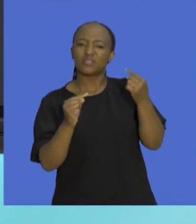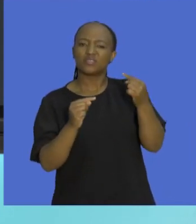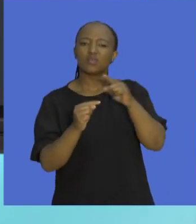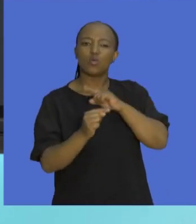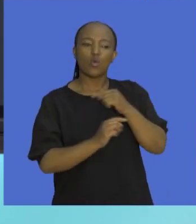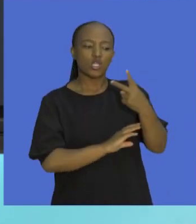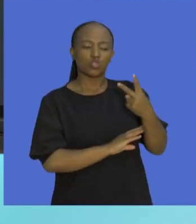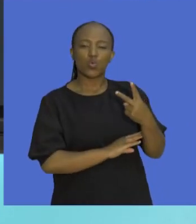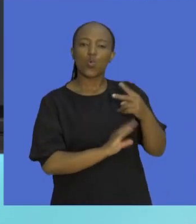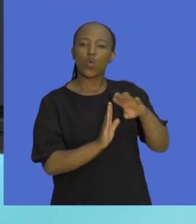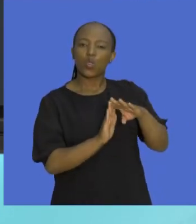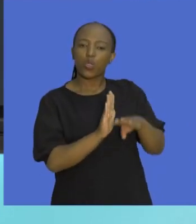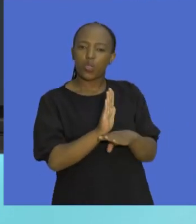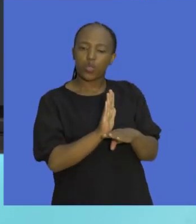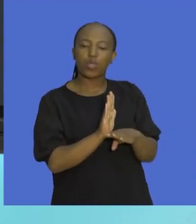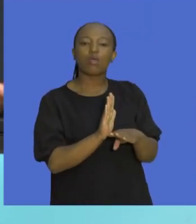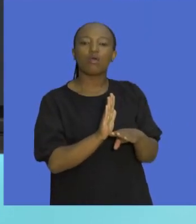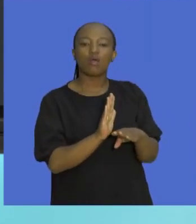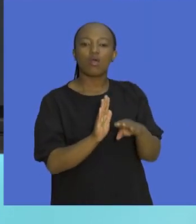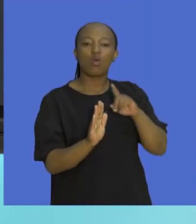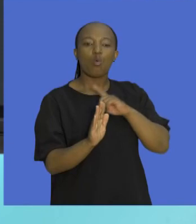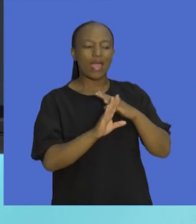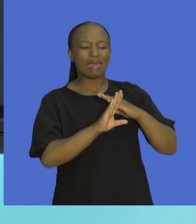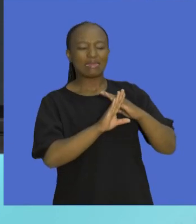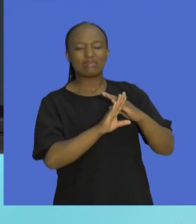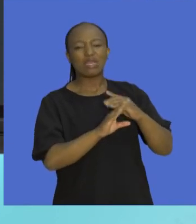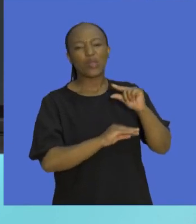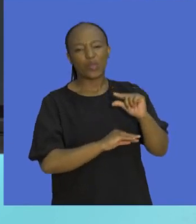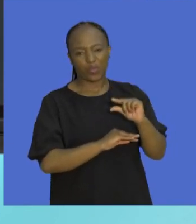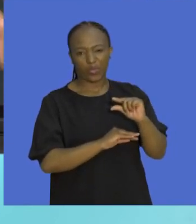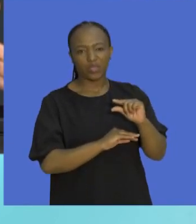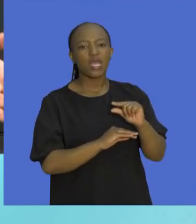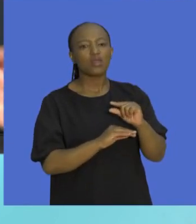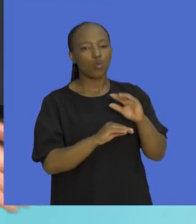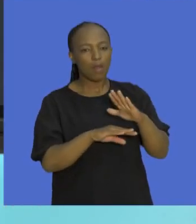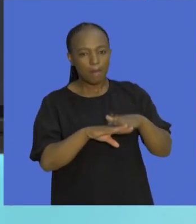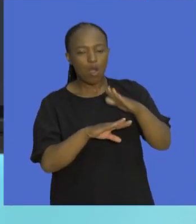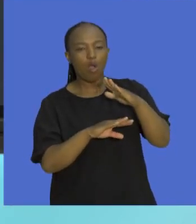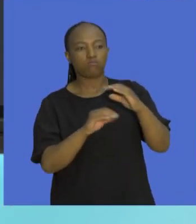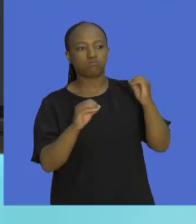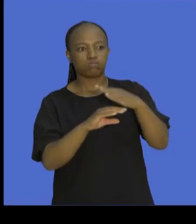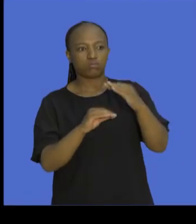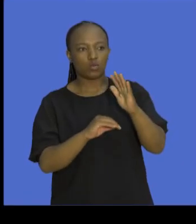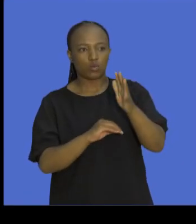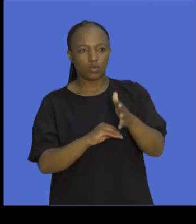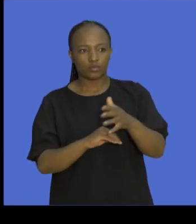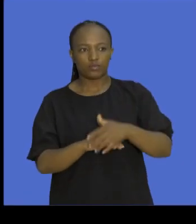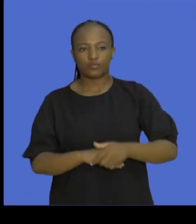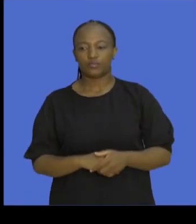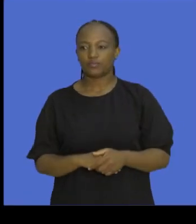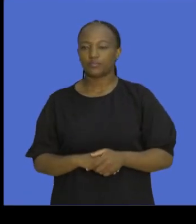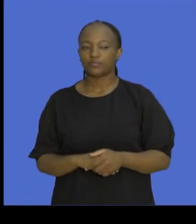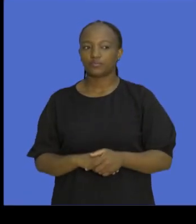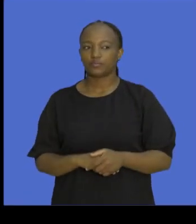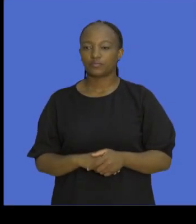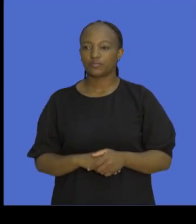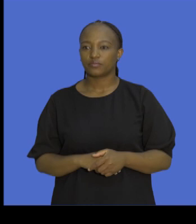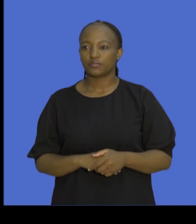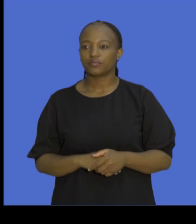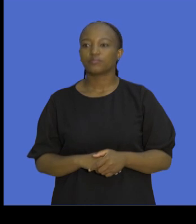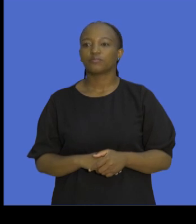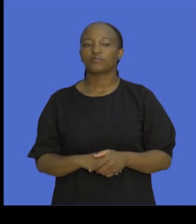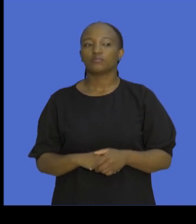to the flow of charge, the greater the flow of charge, because there's actually lesser resistance. That's the main thing about the current.